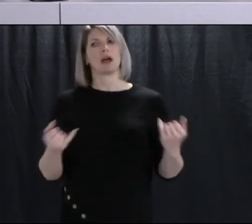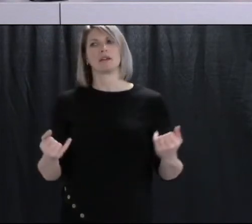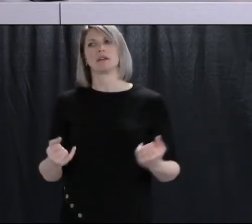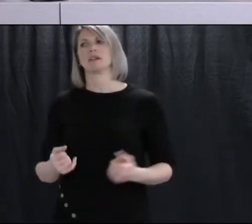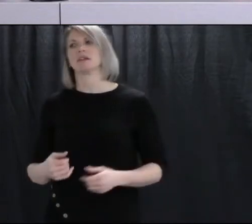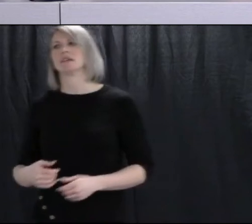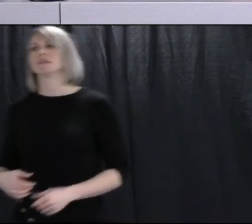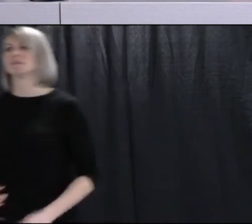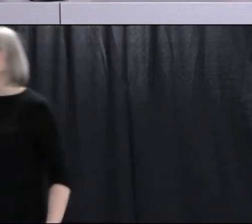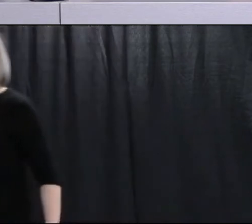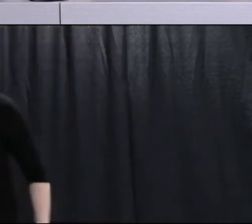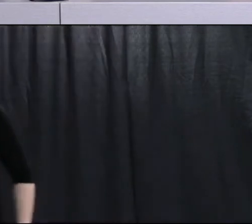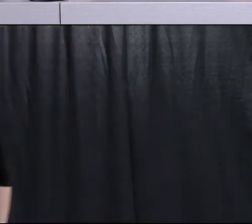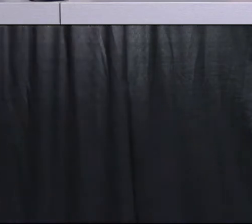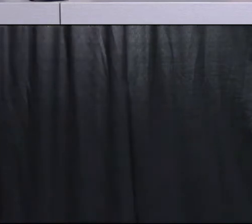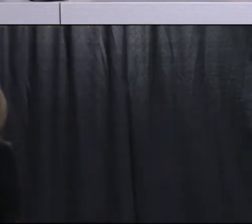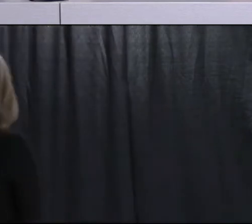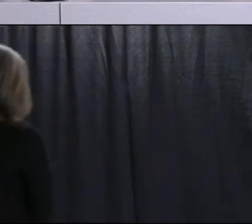Certainly.